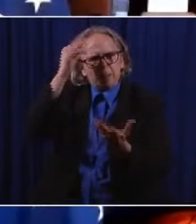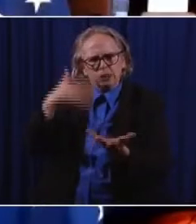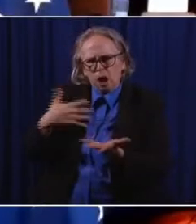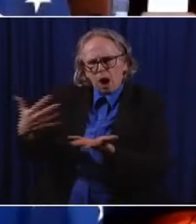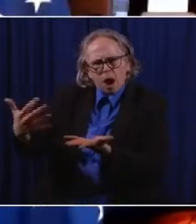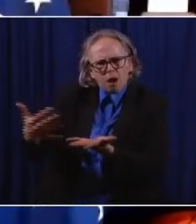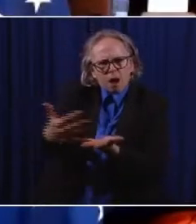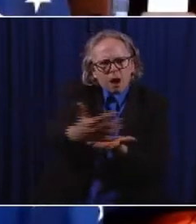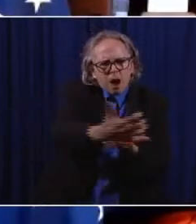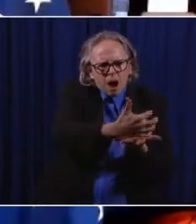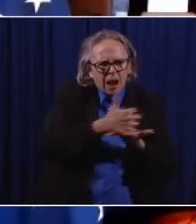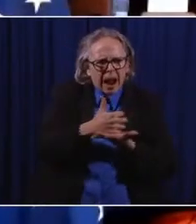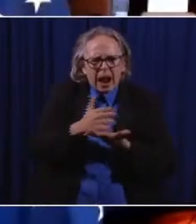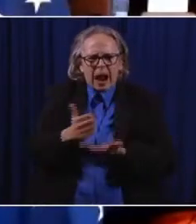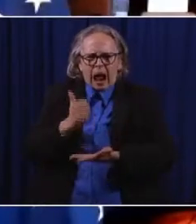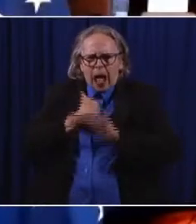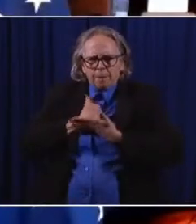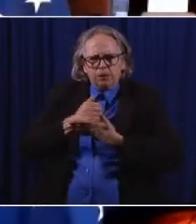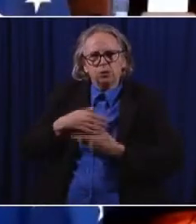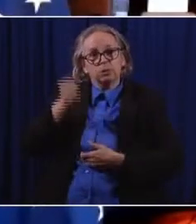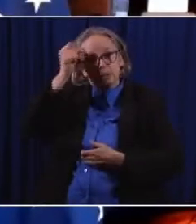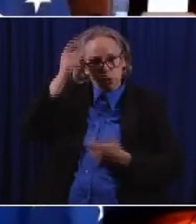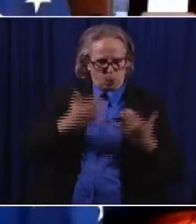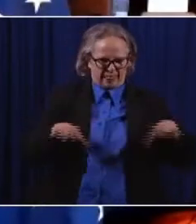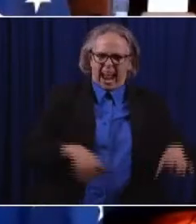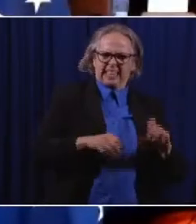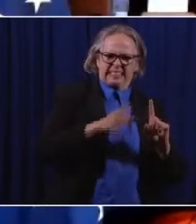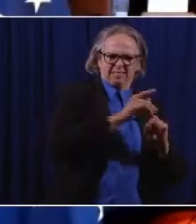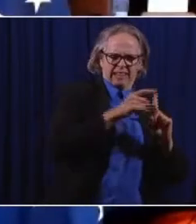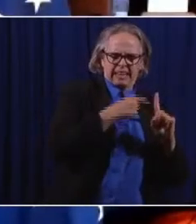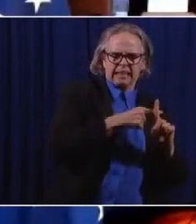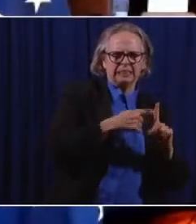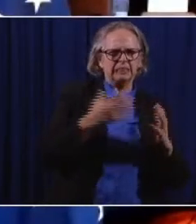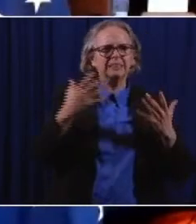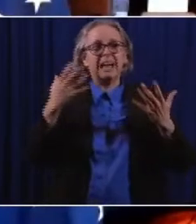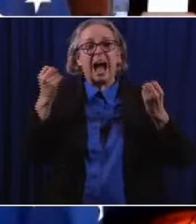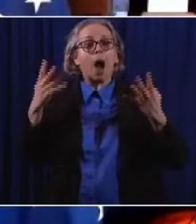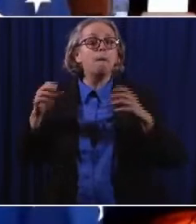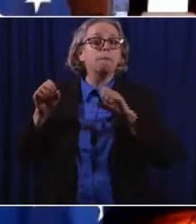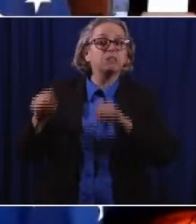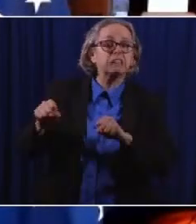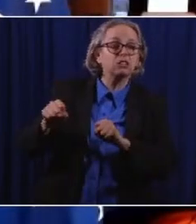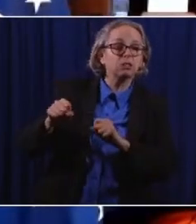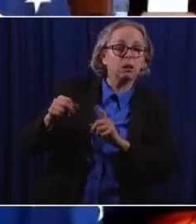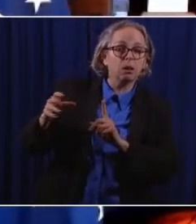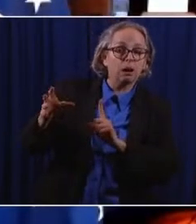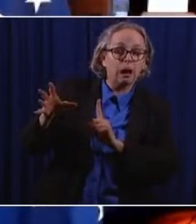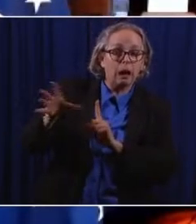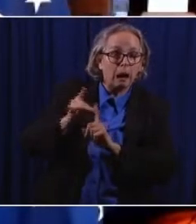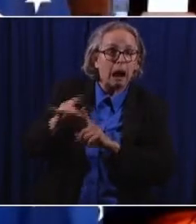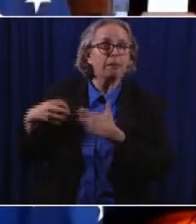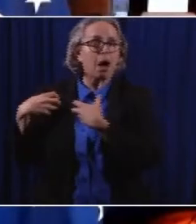get estimates about how many people have potentially had the virus. And,